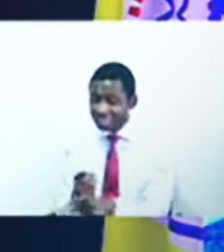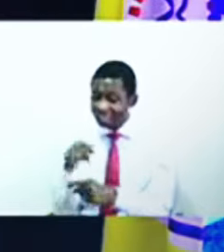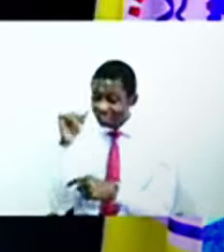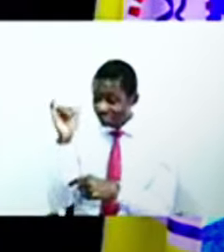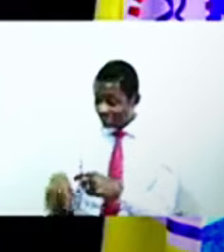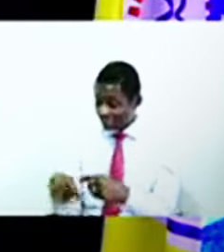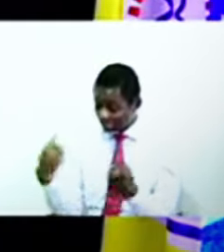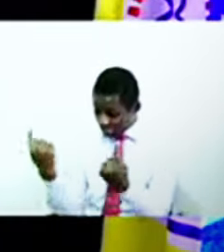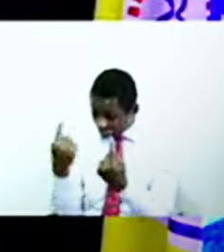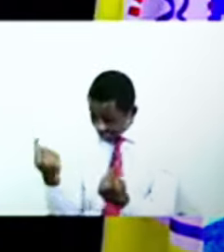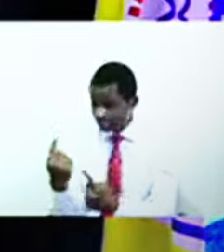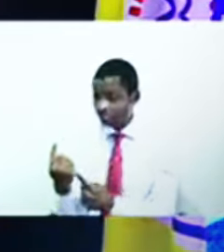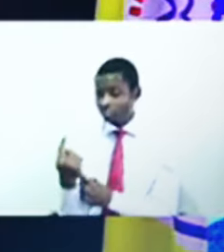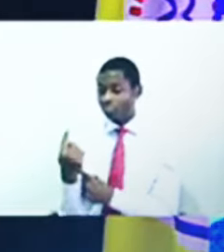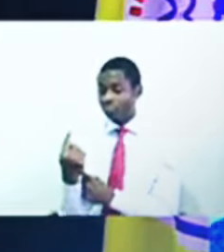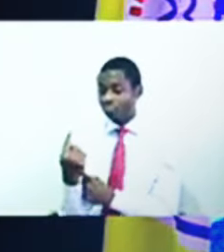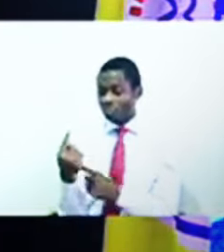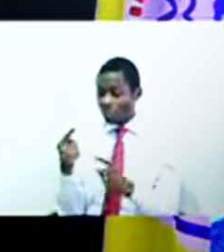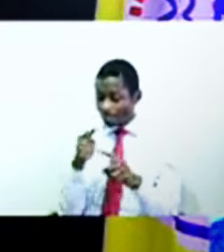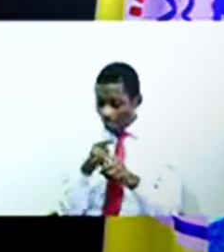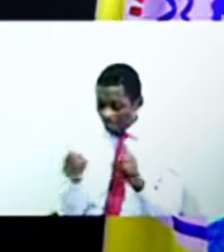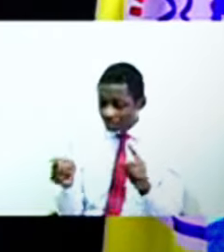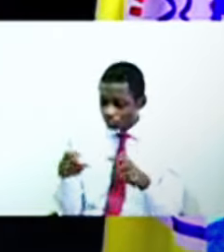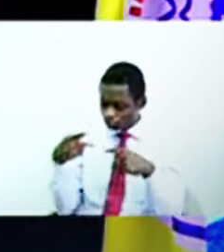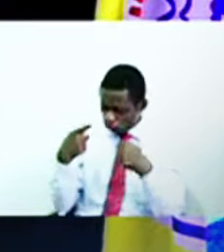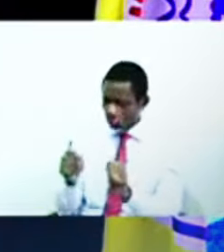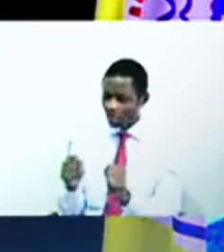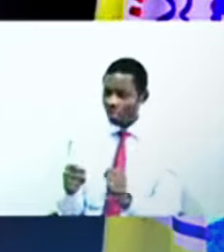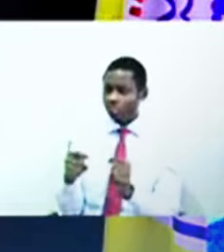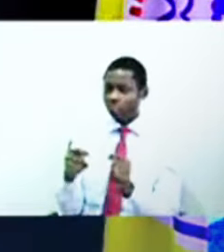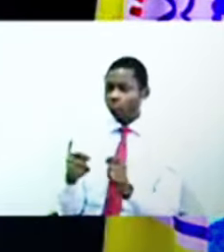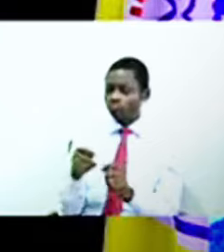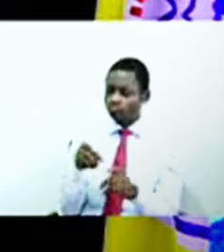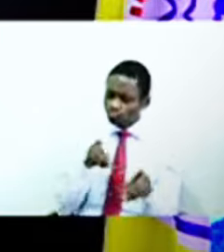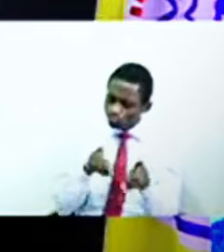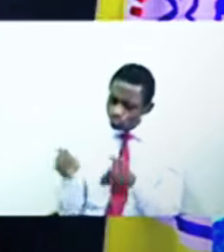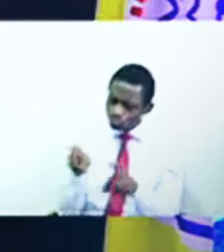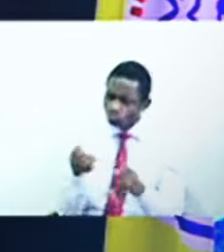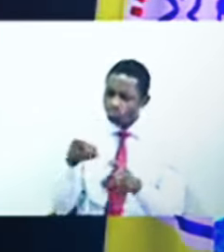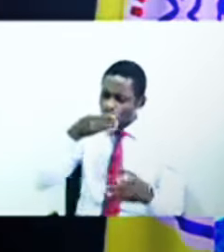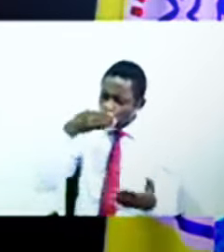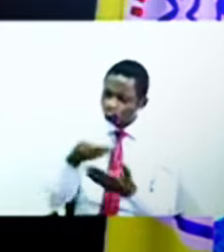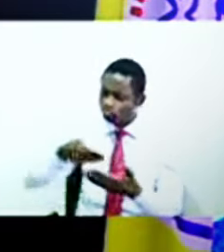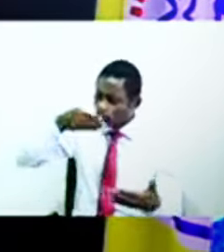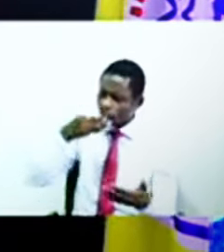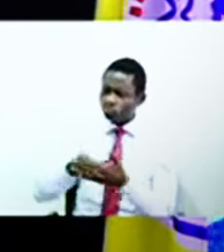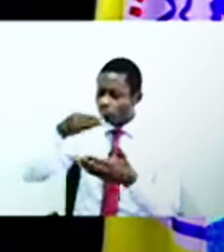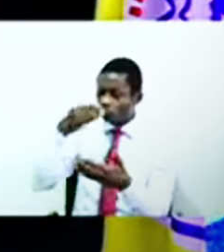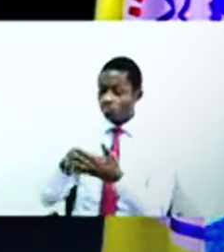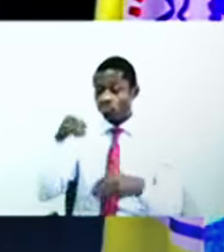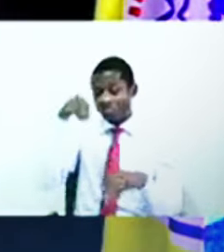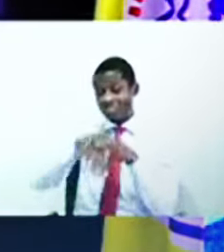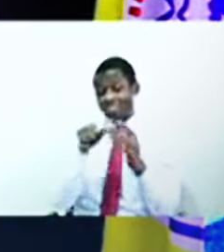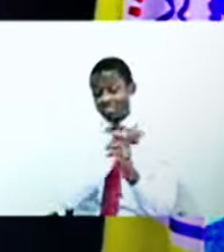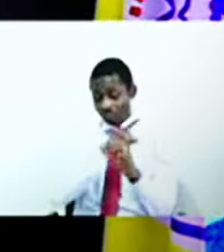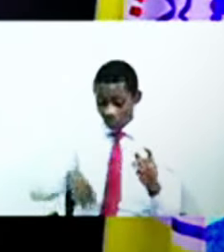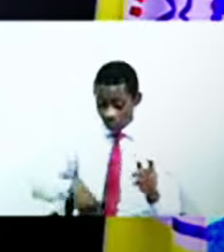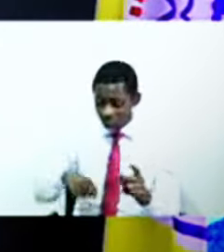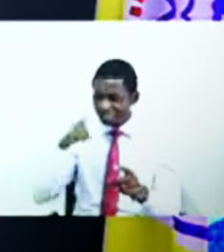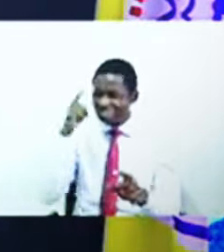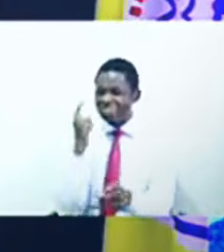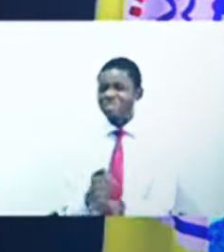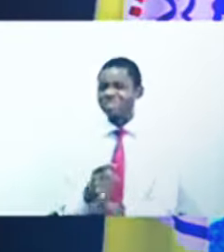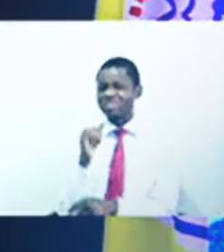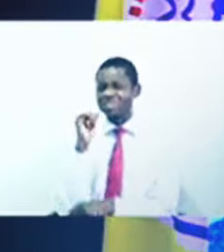He followed his commands. And the Bible says, except. So after he repented